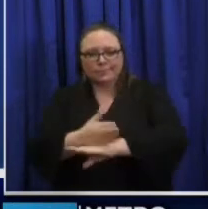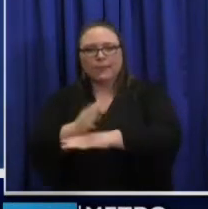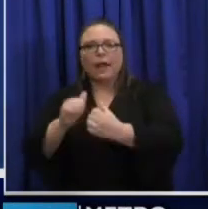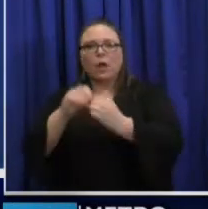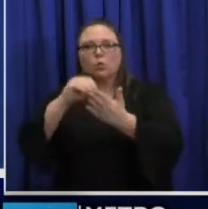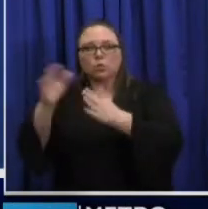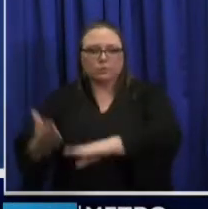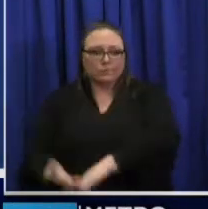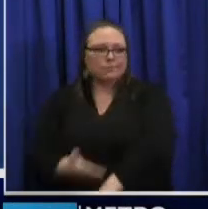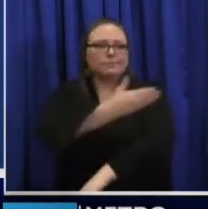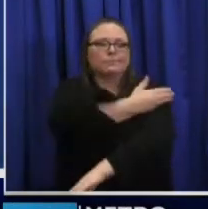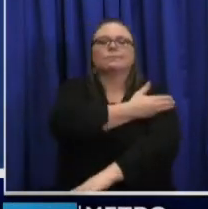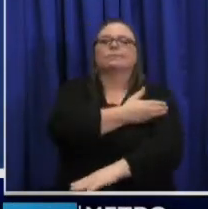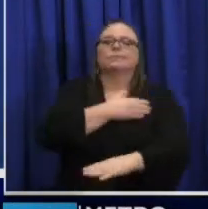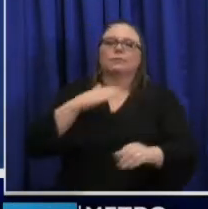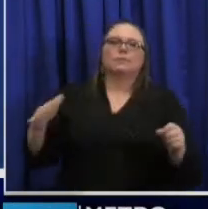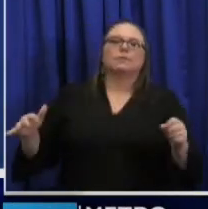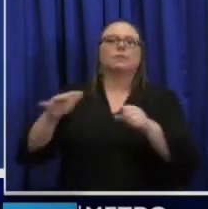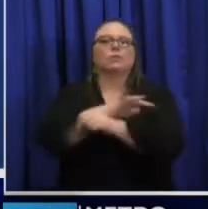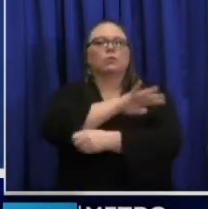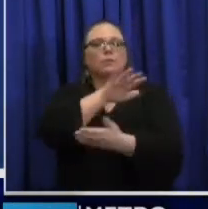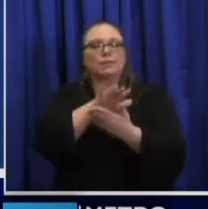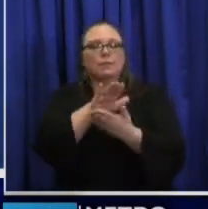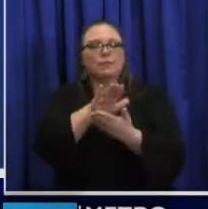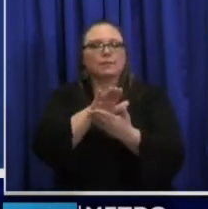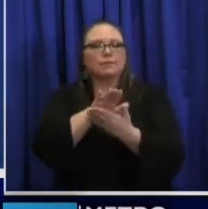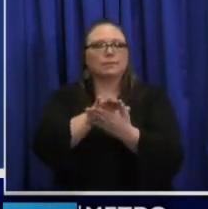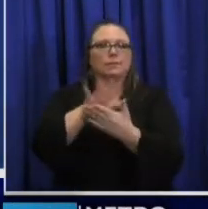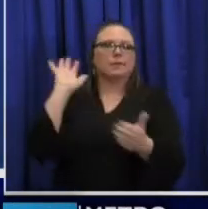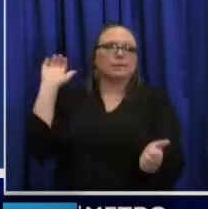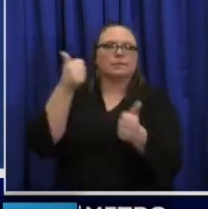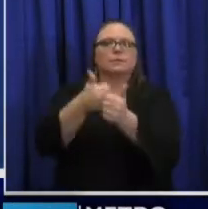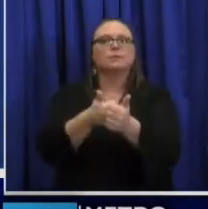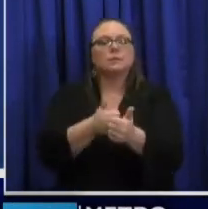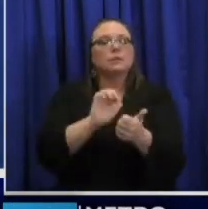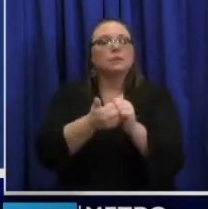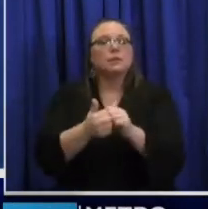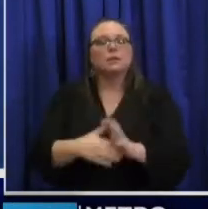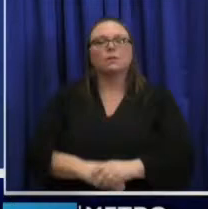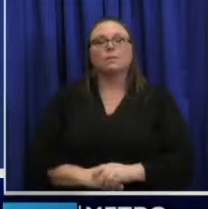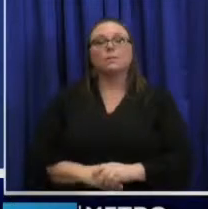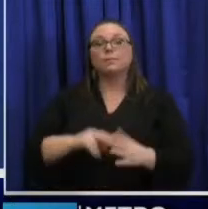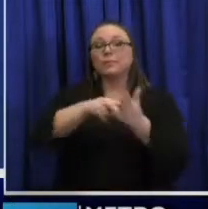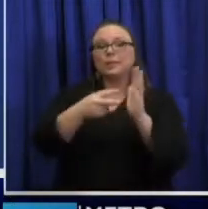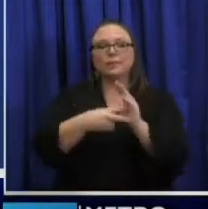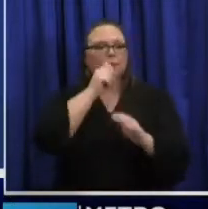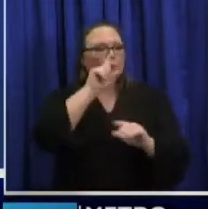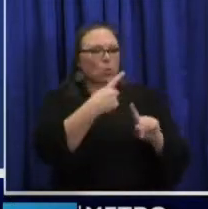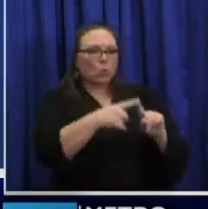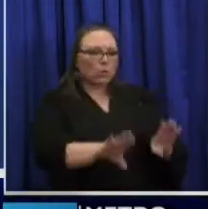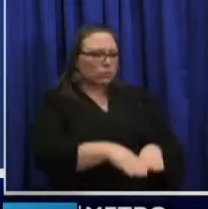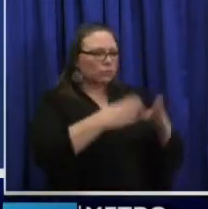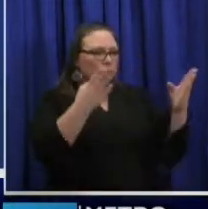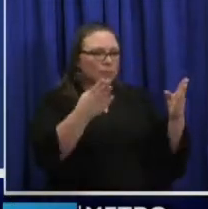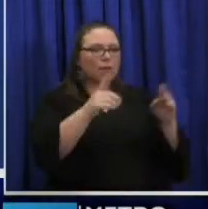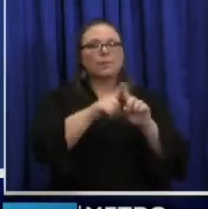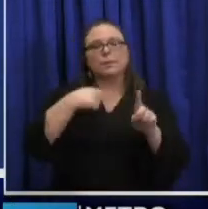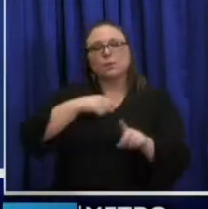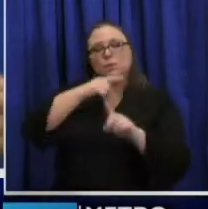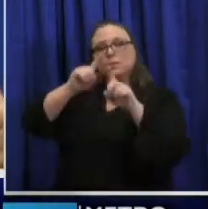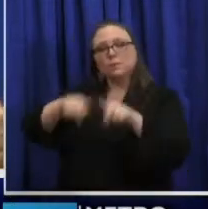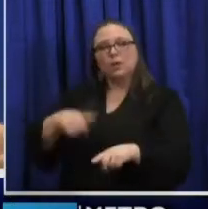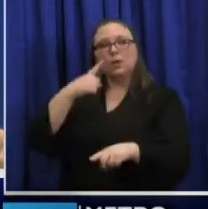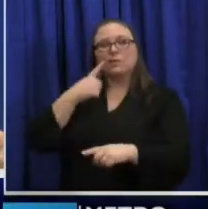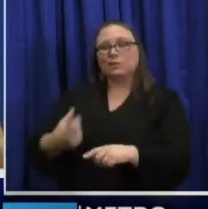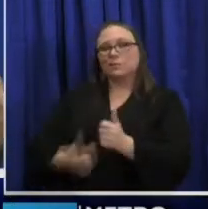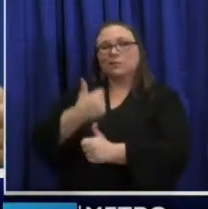every student to make a full academic comeback. So it goes not only to the reopening, but then our response to the last